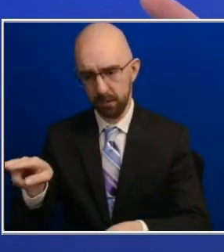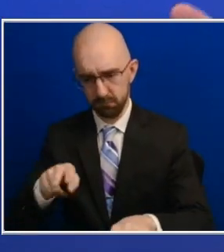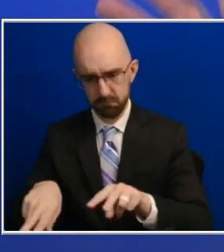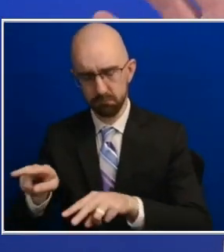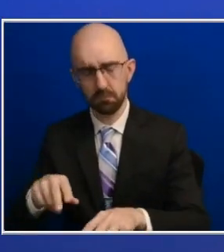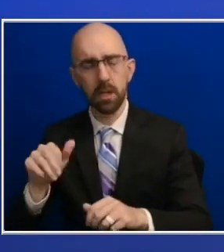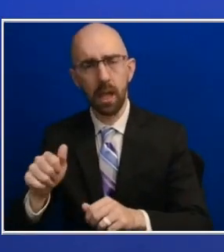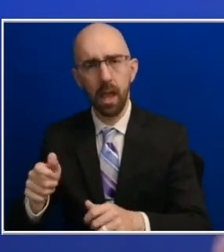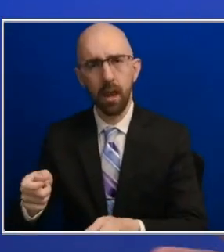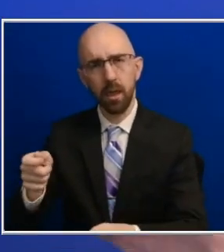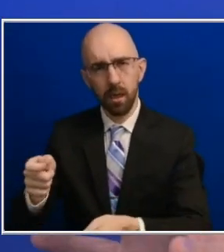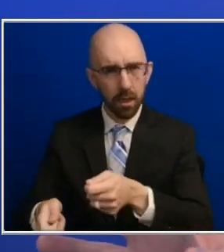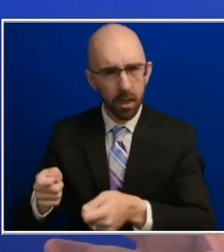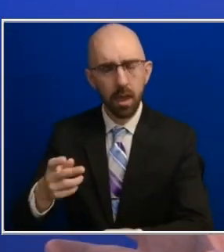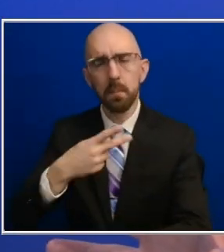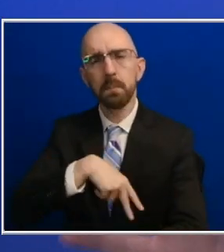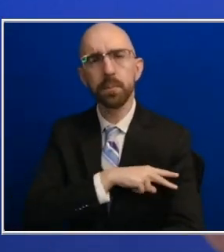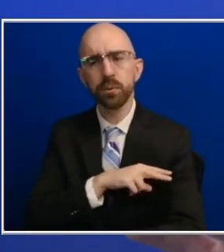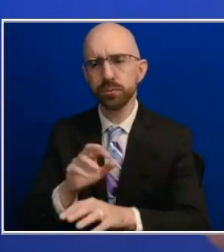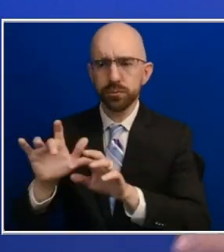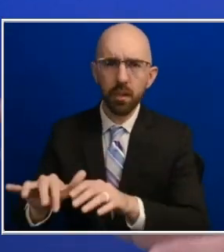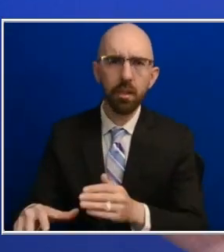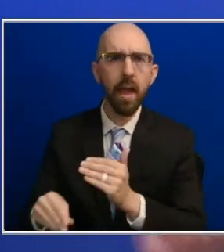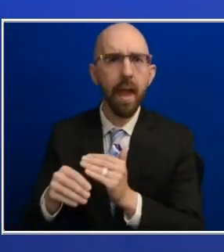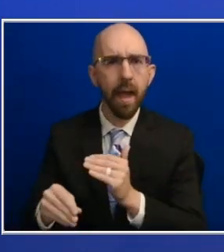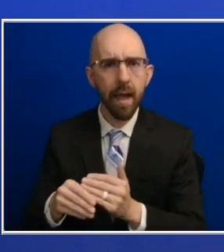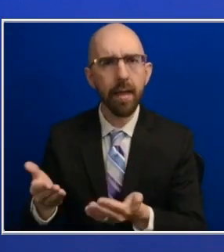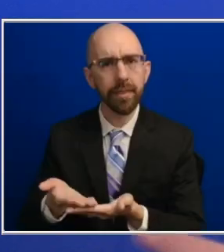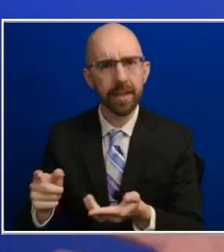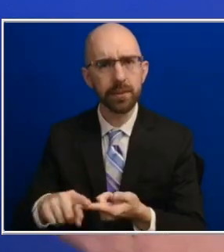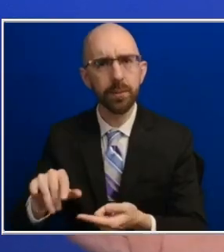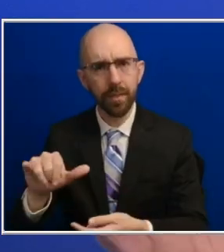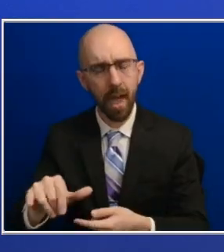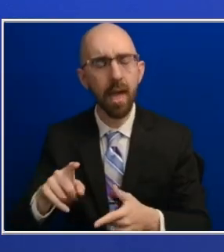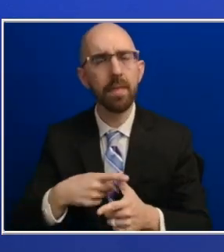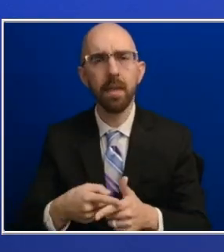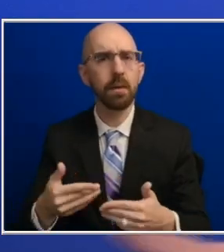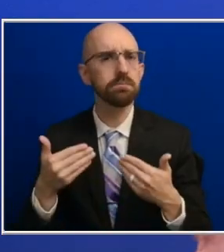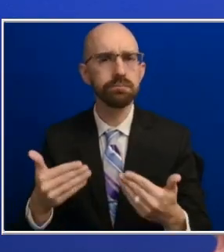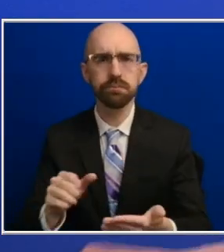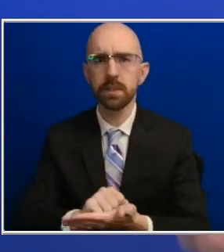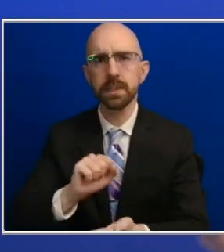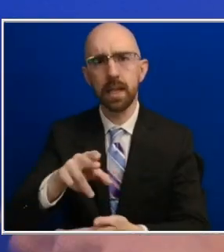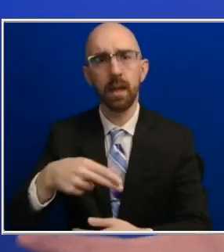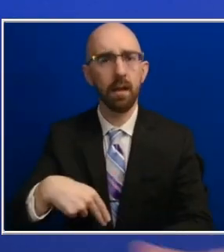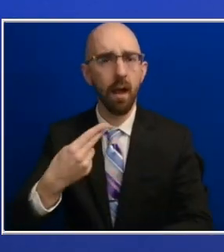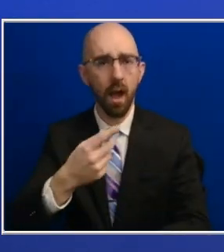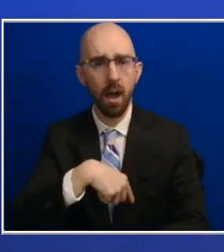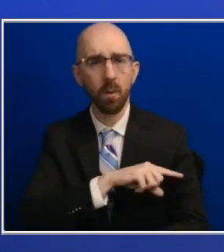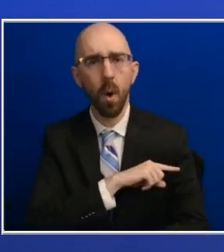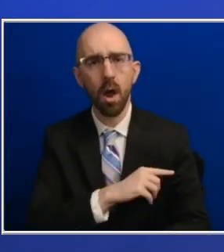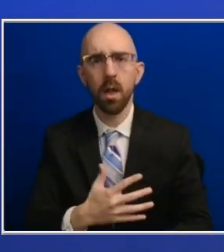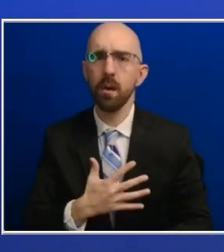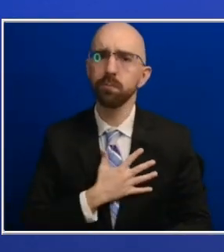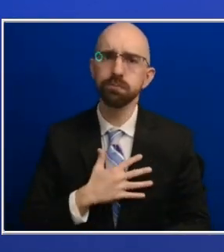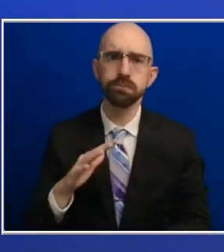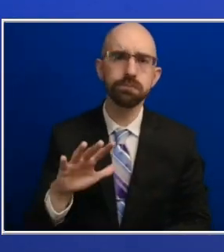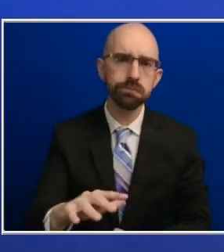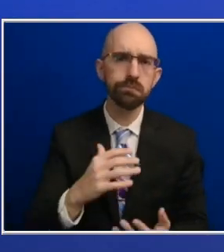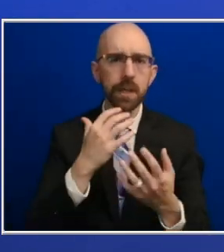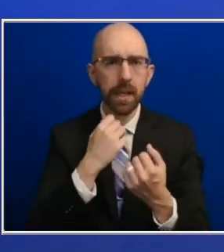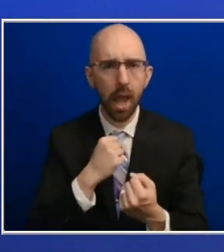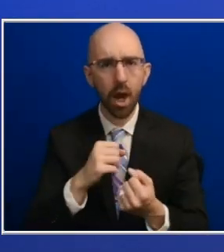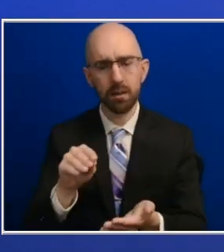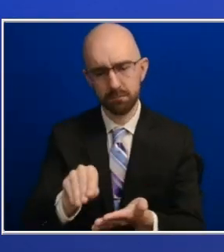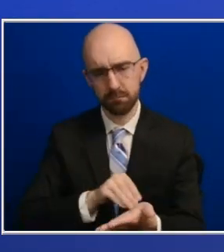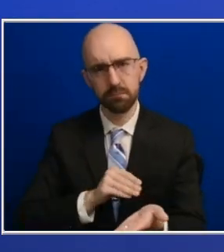can personalize, can add some things to, and then move on and send a high quality, empathetic, caring note back to the patient. And